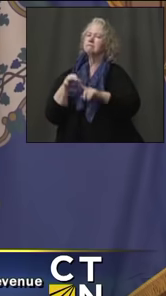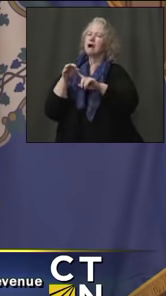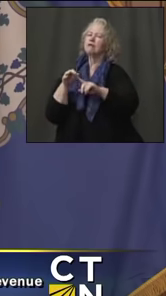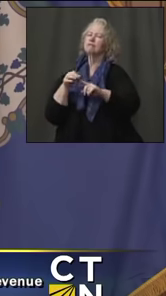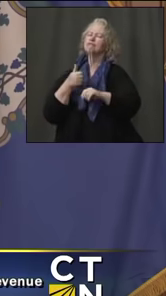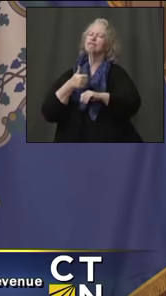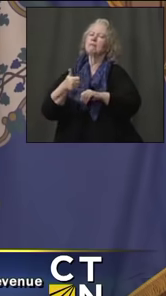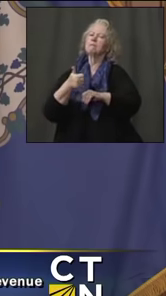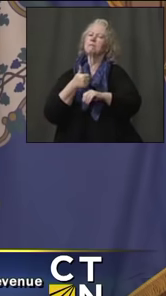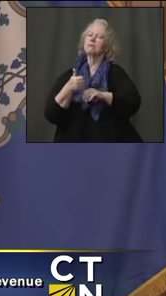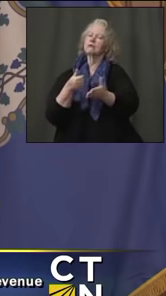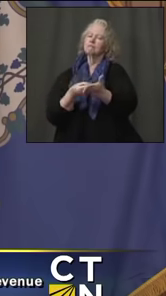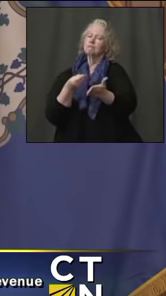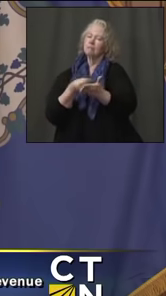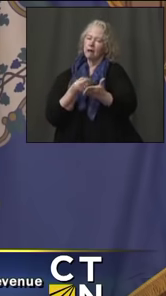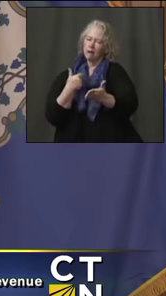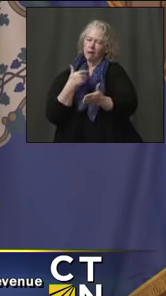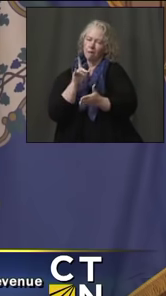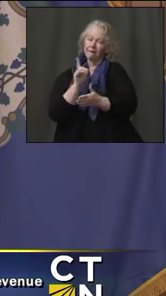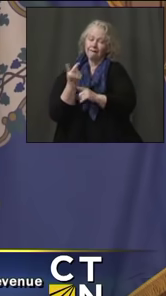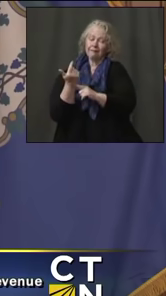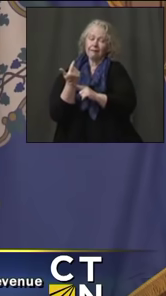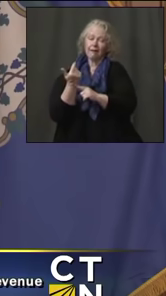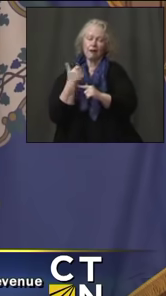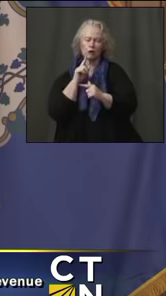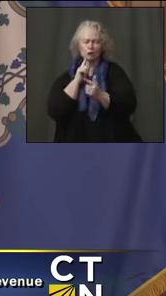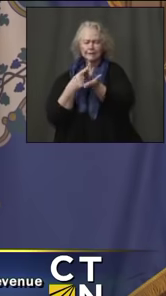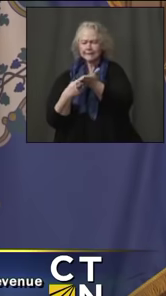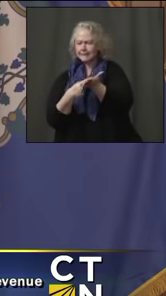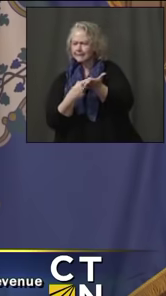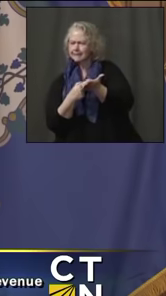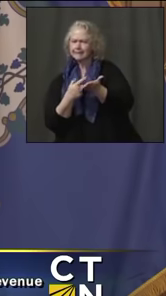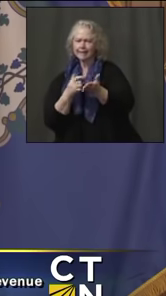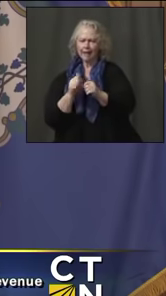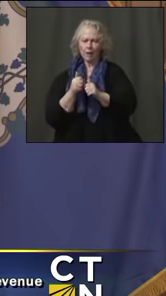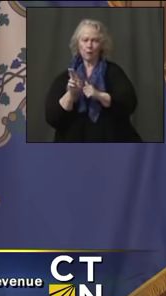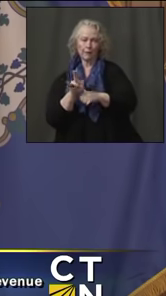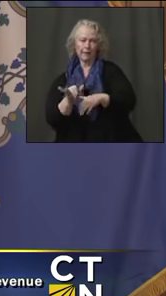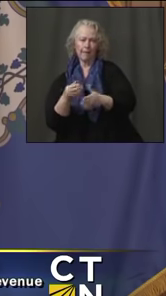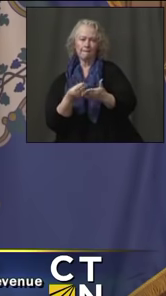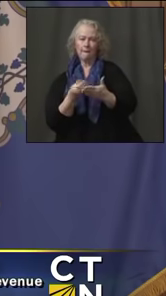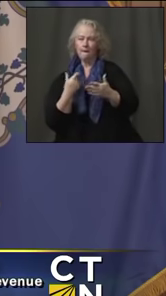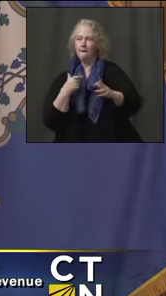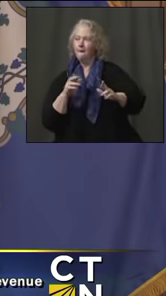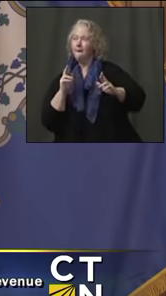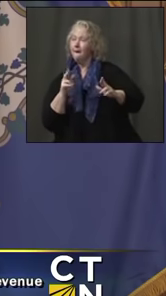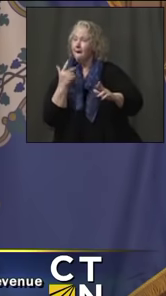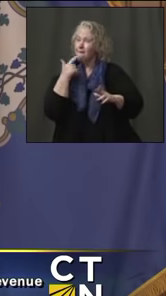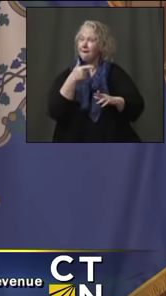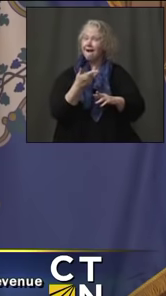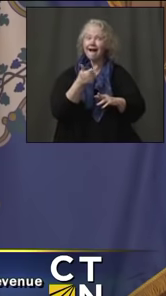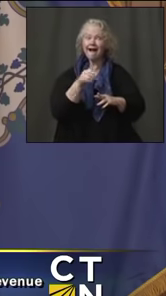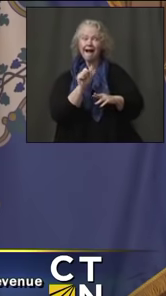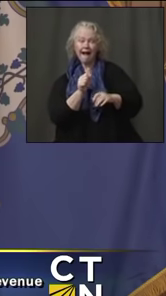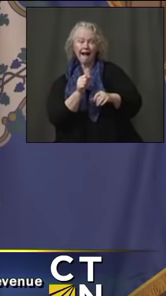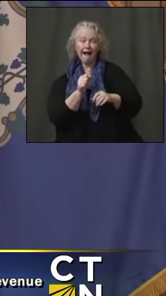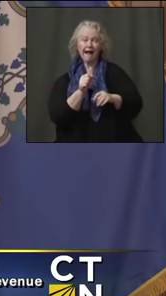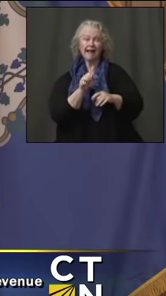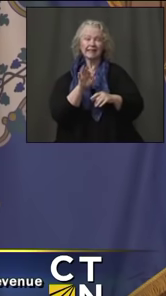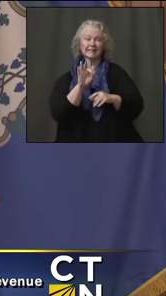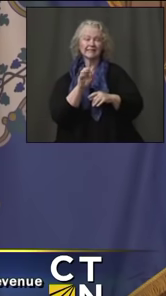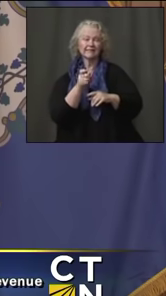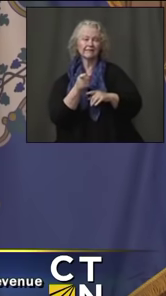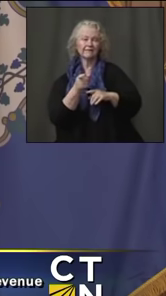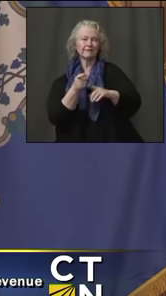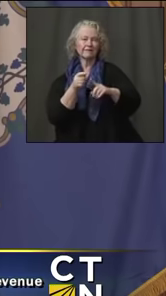talking about the Special Transportation Fund last year. We had hoped that given a gasoline fuel tax revenues, the Special